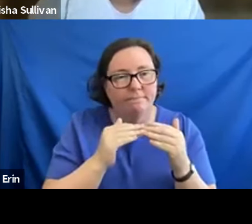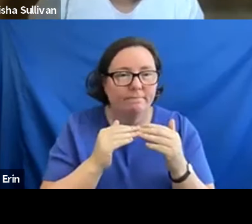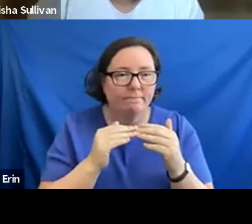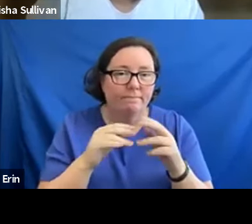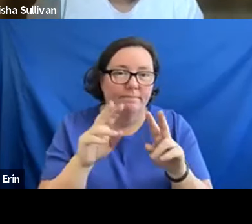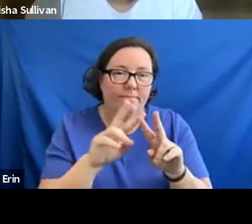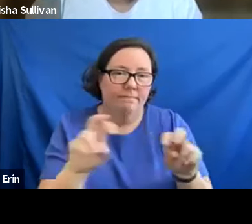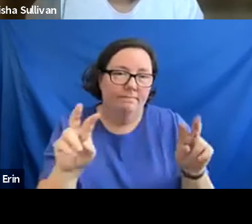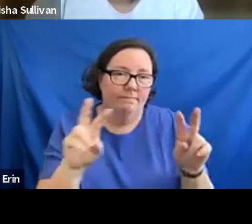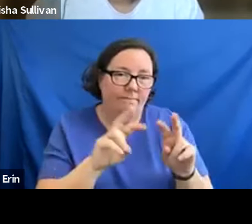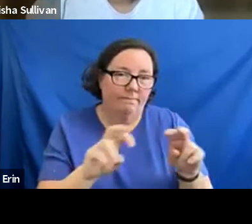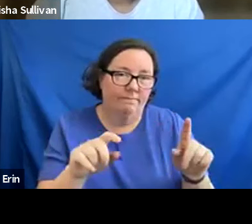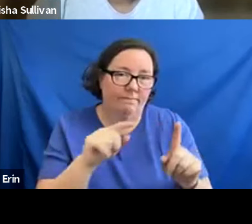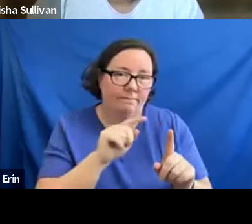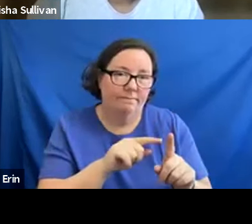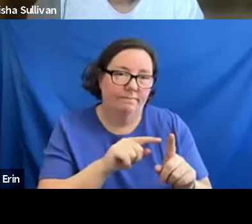assess